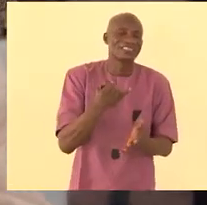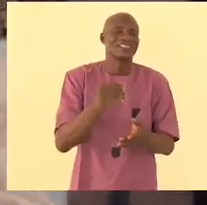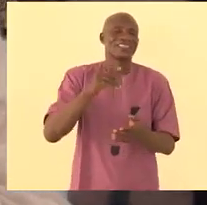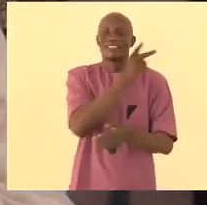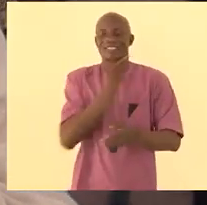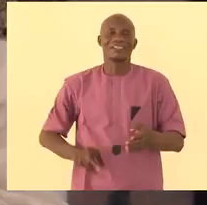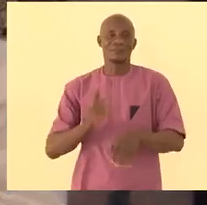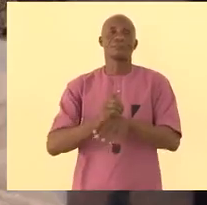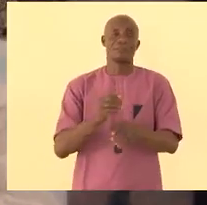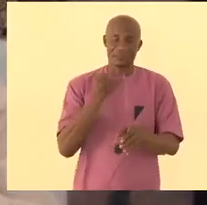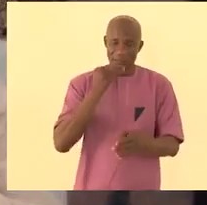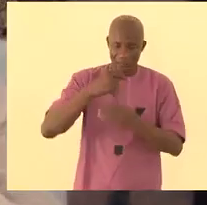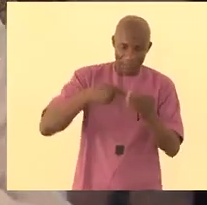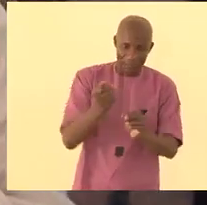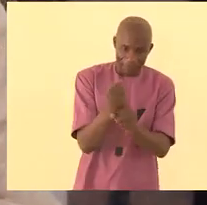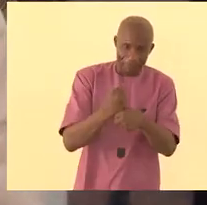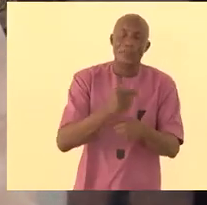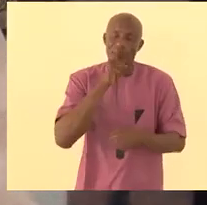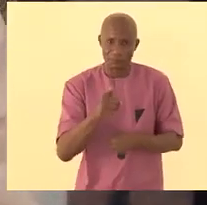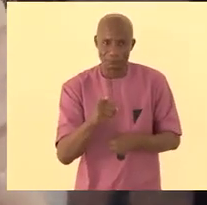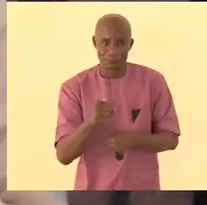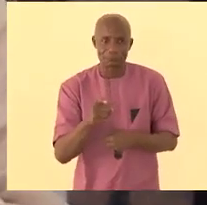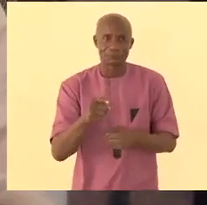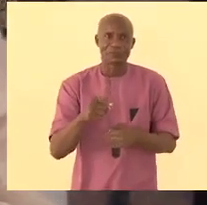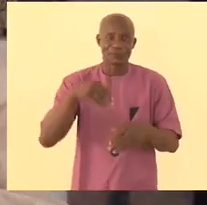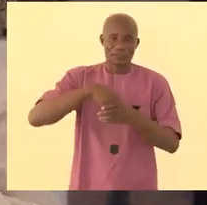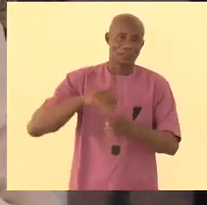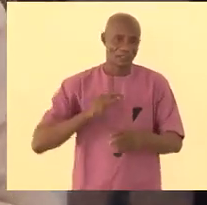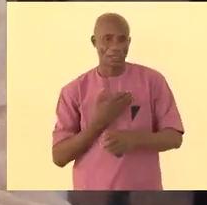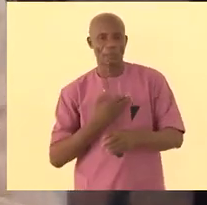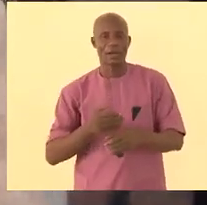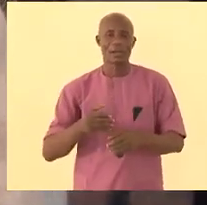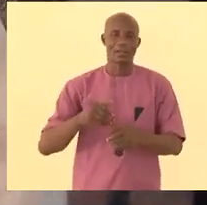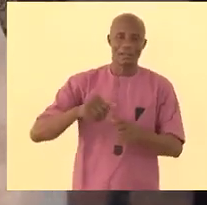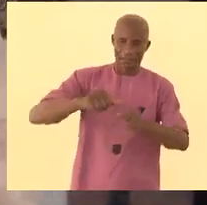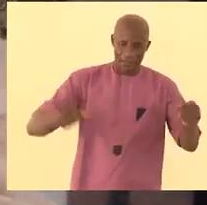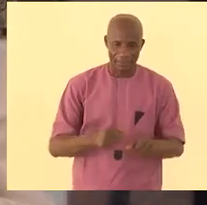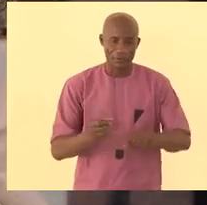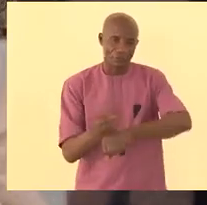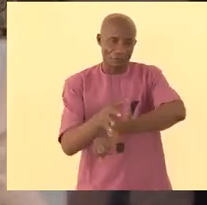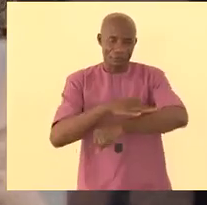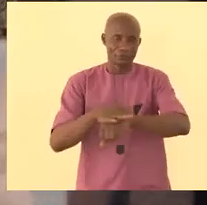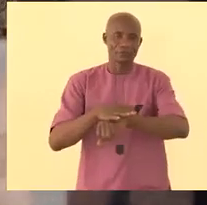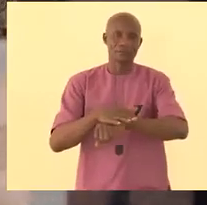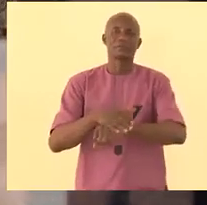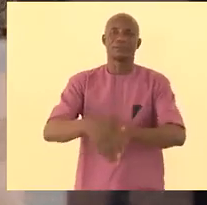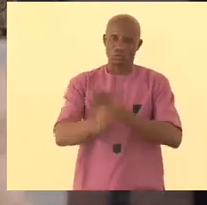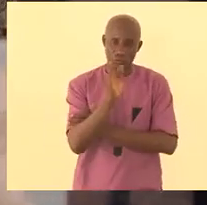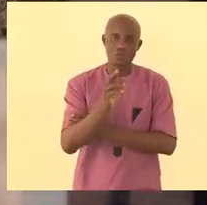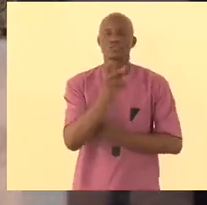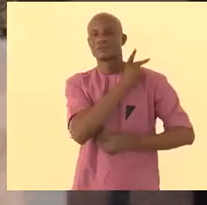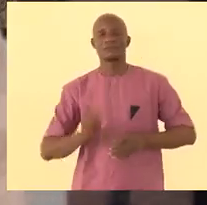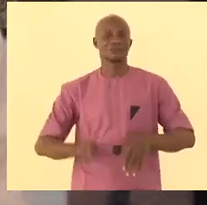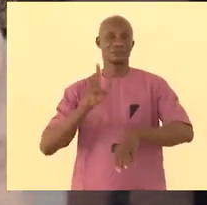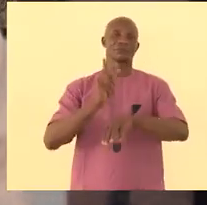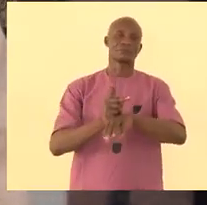It is about making sure that within our sphere of influence, God's kingdom is planted. It